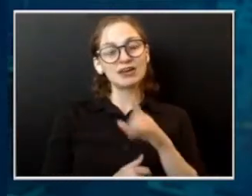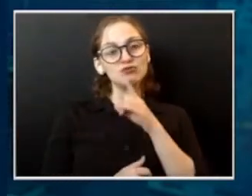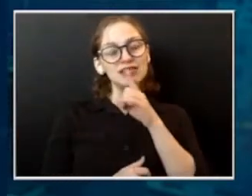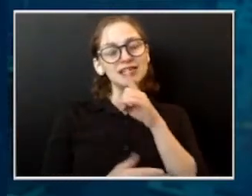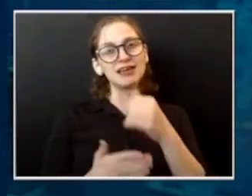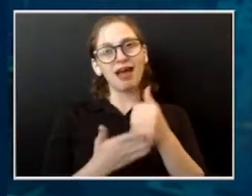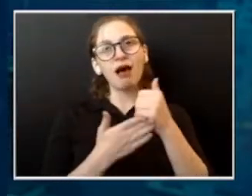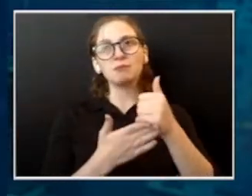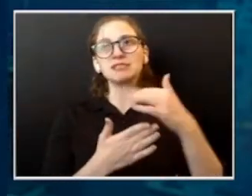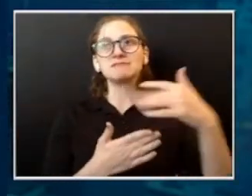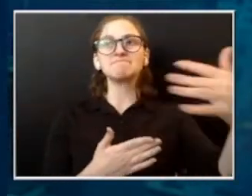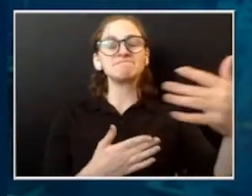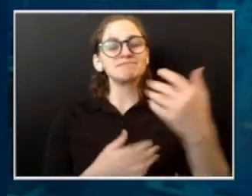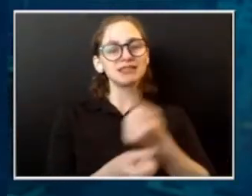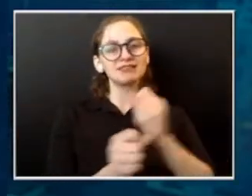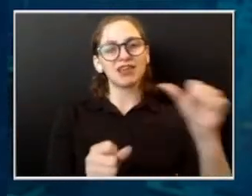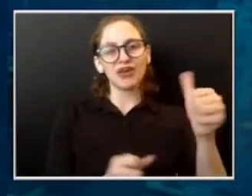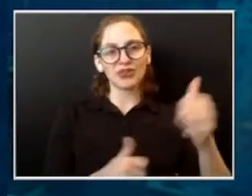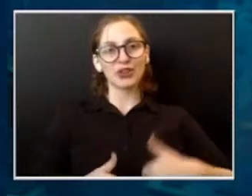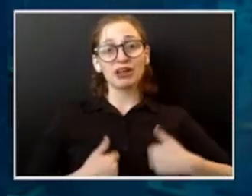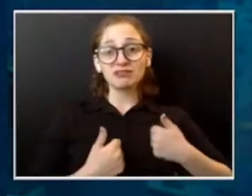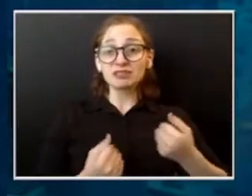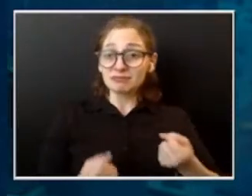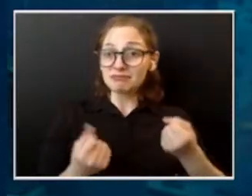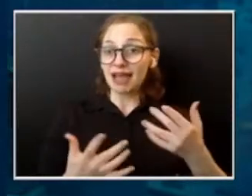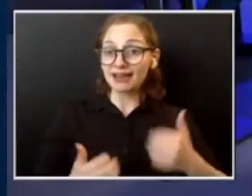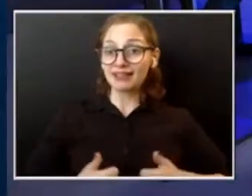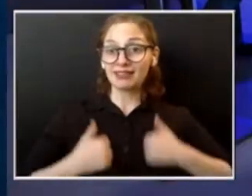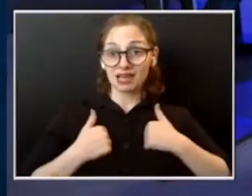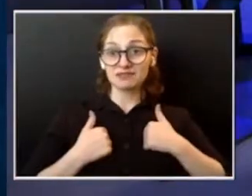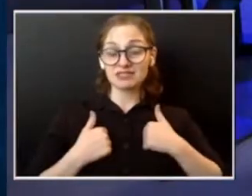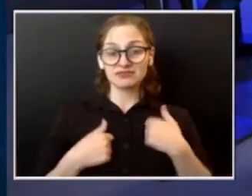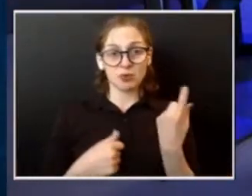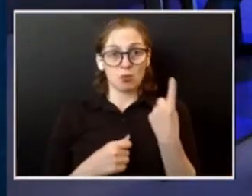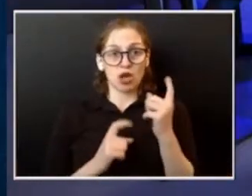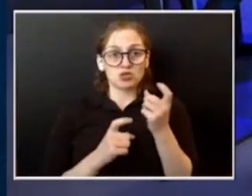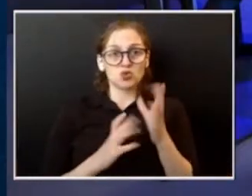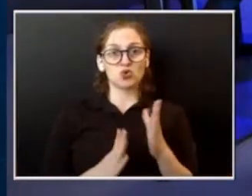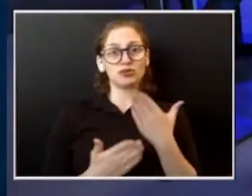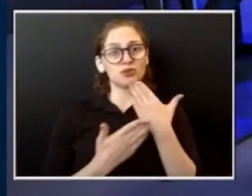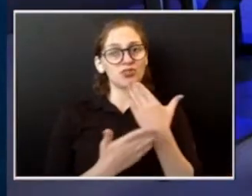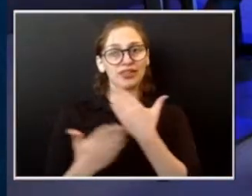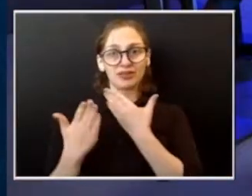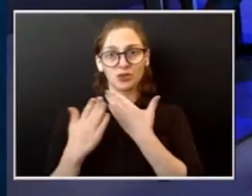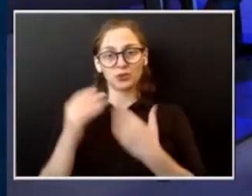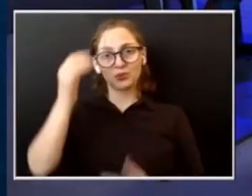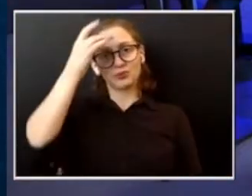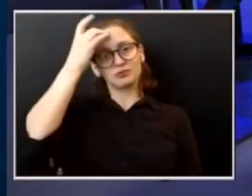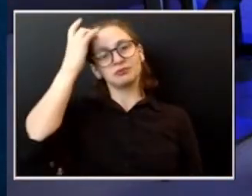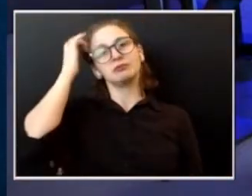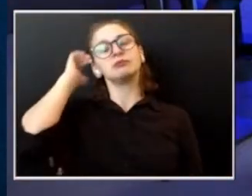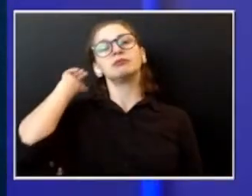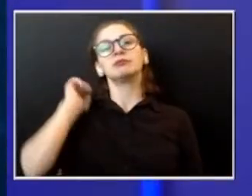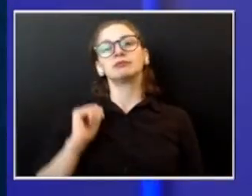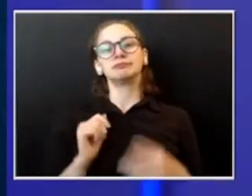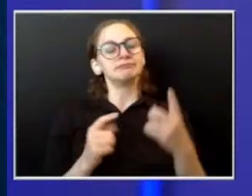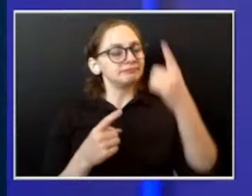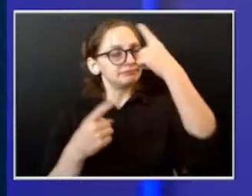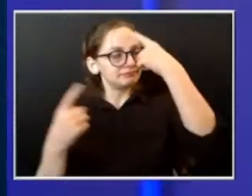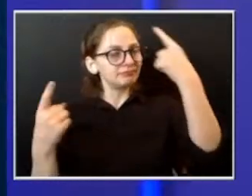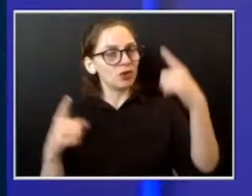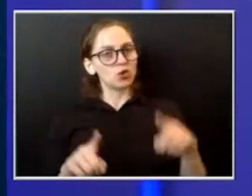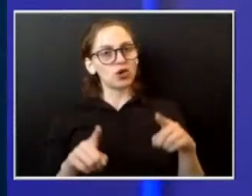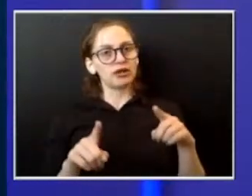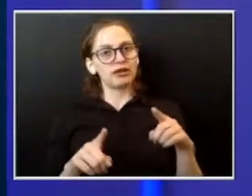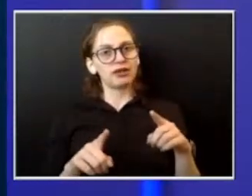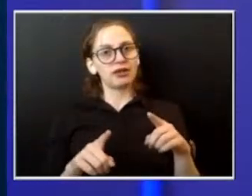their life, multiple lives from one donor. So thank you all. Yeah, I agree. I think why we